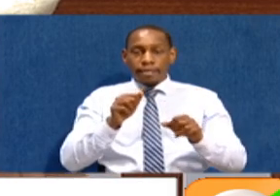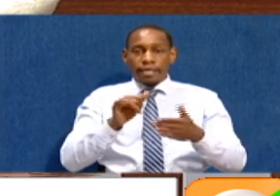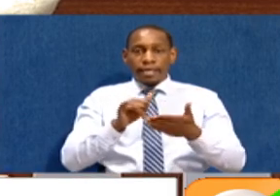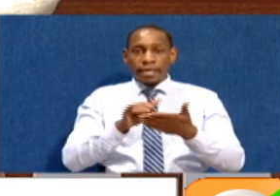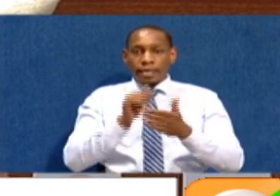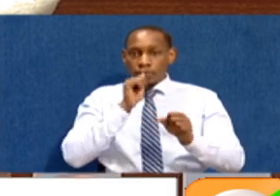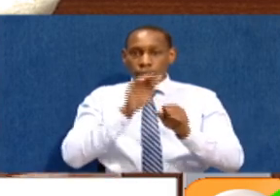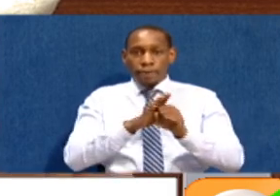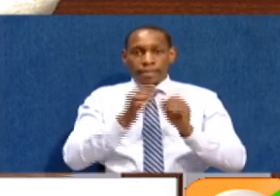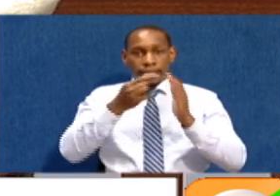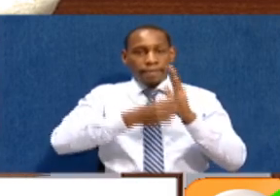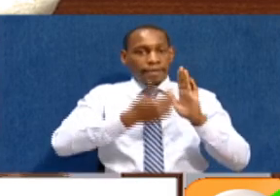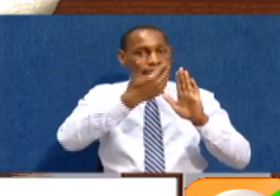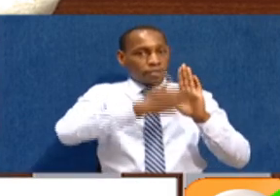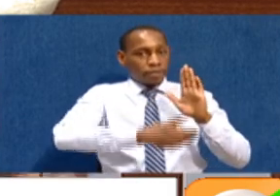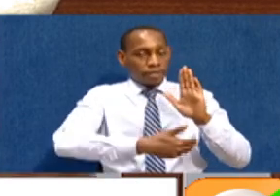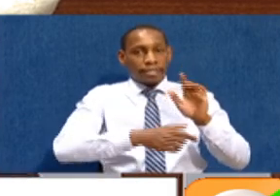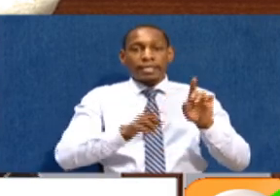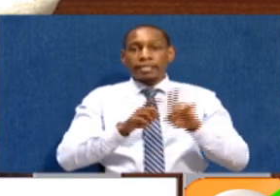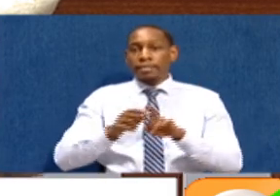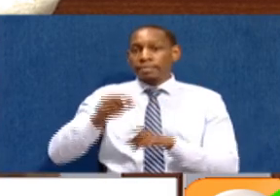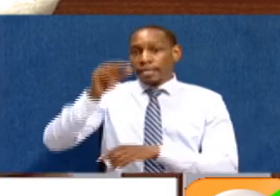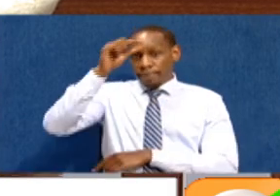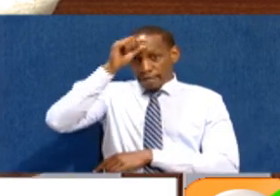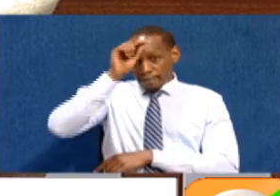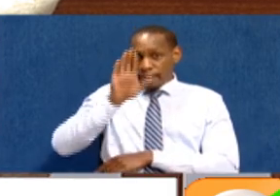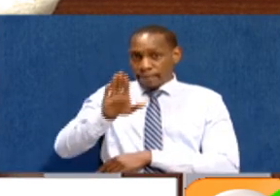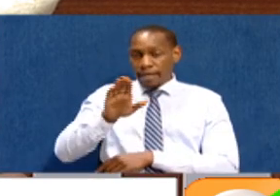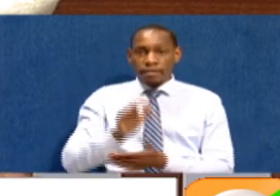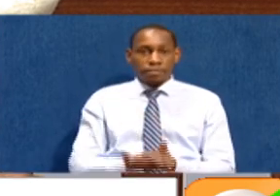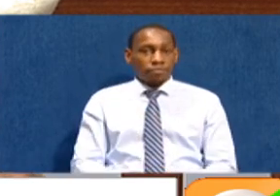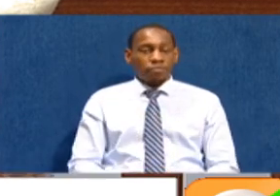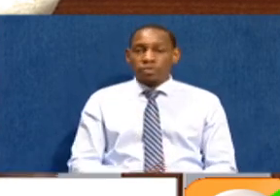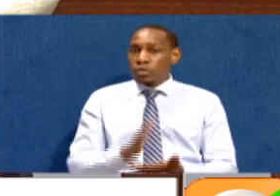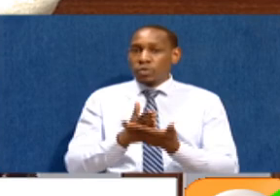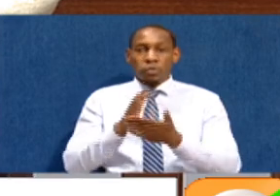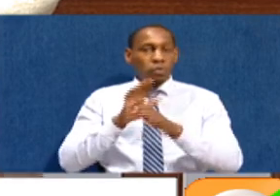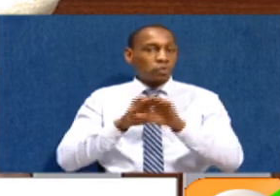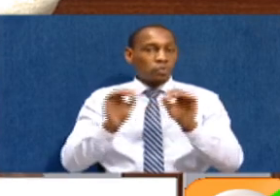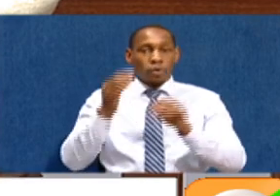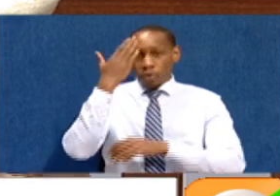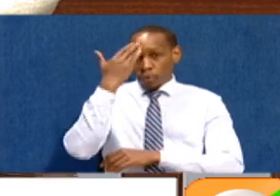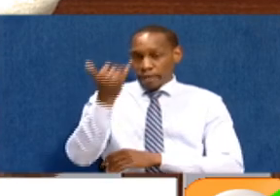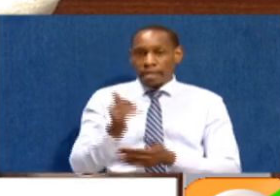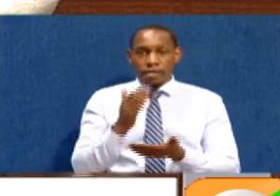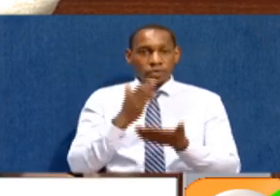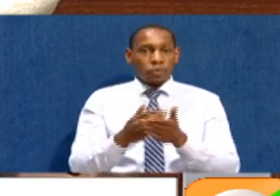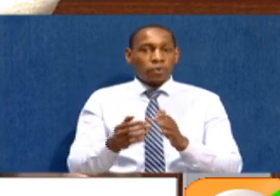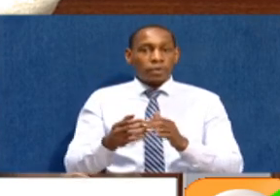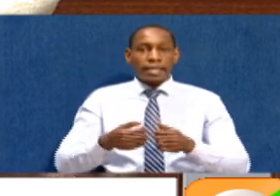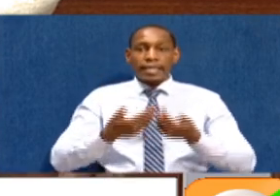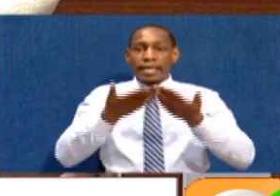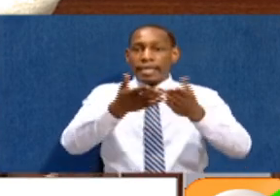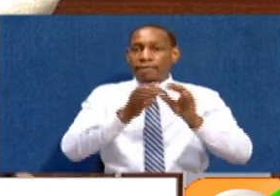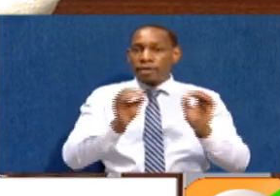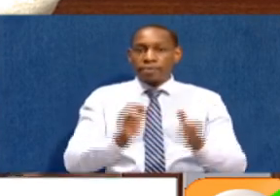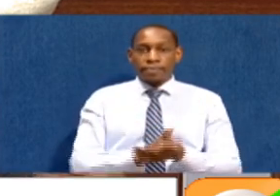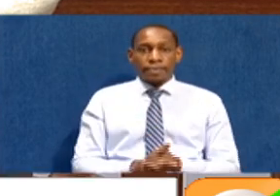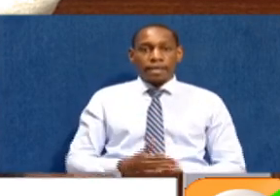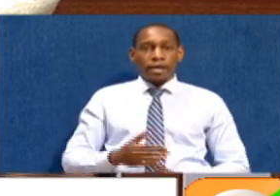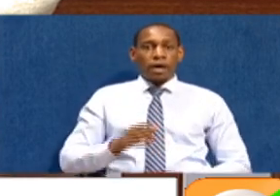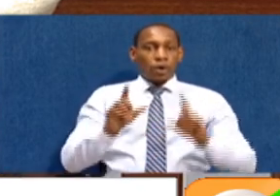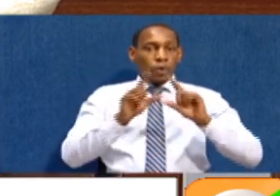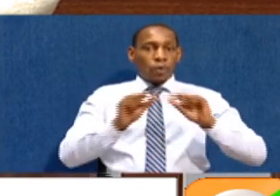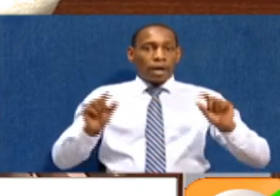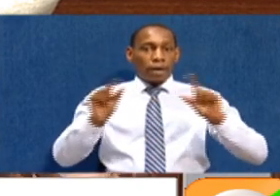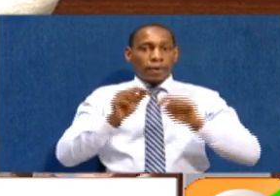their manifesto. And this administration is going to be found wanting because it fell short. So what I'm